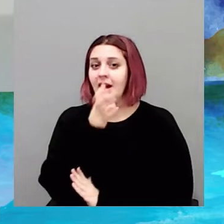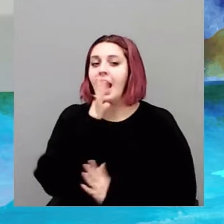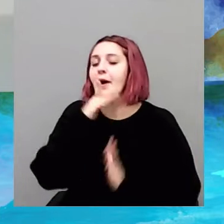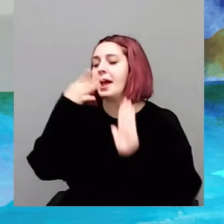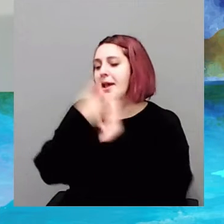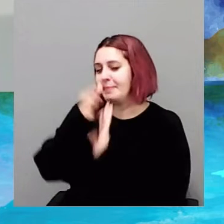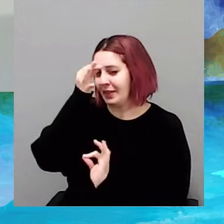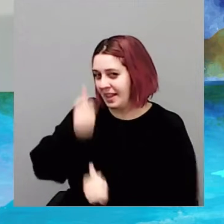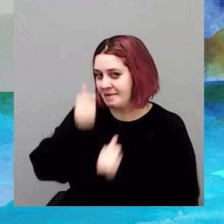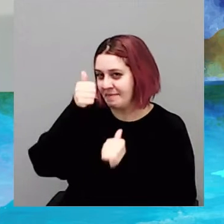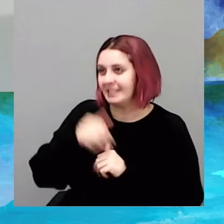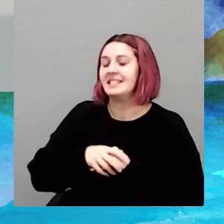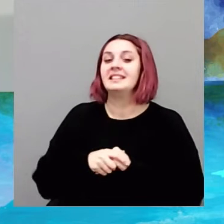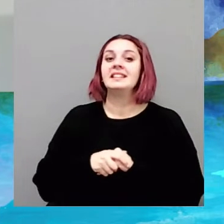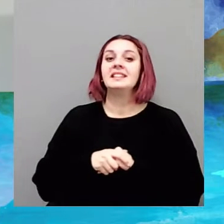products.